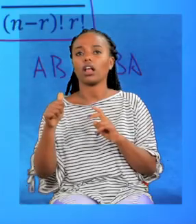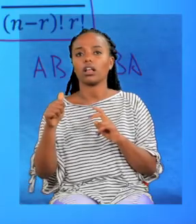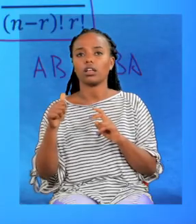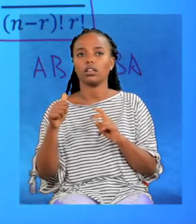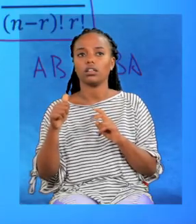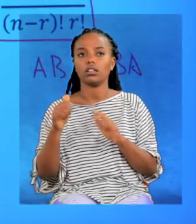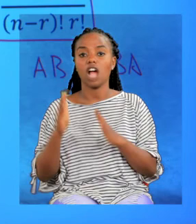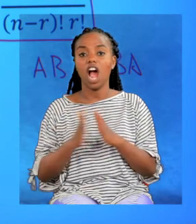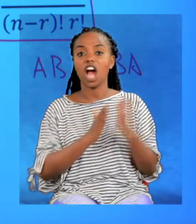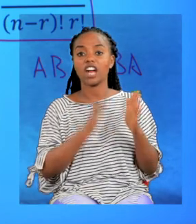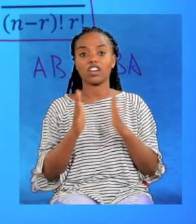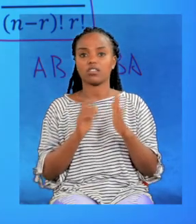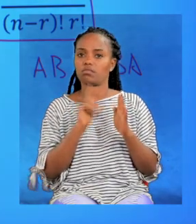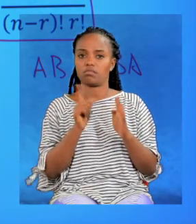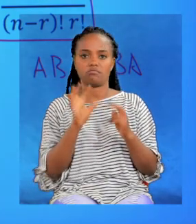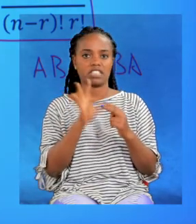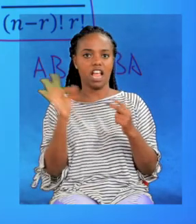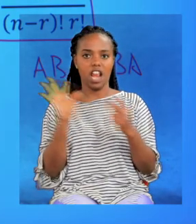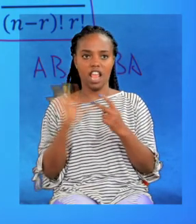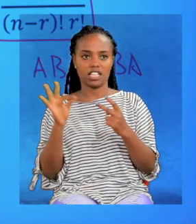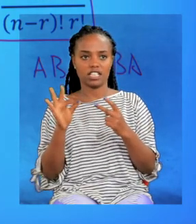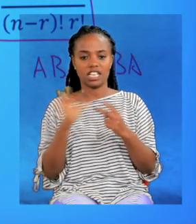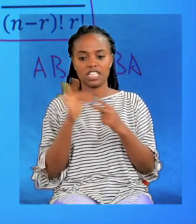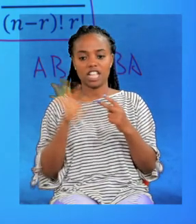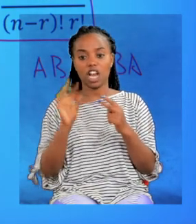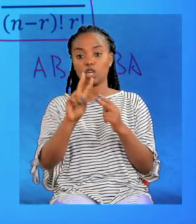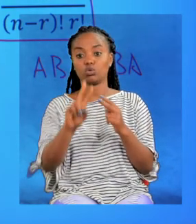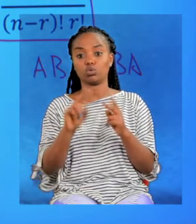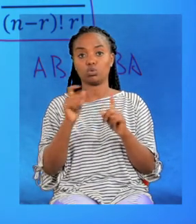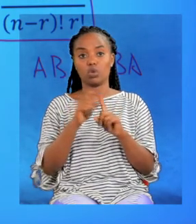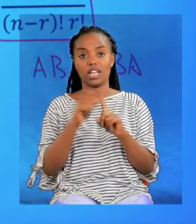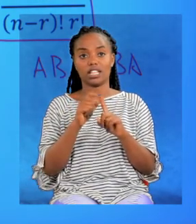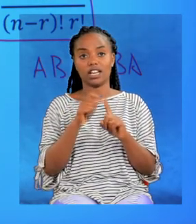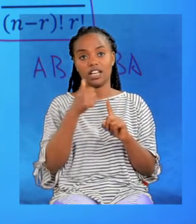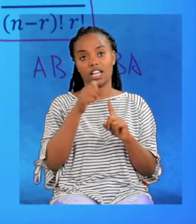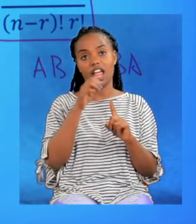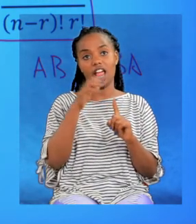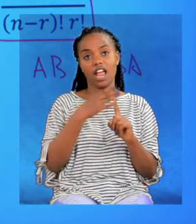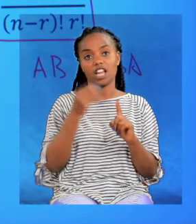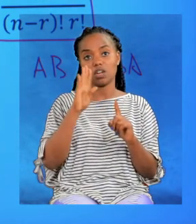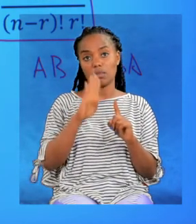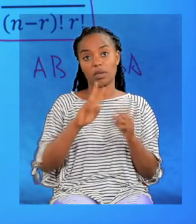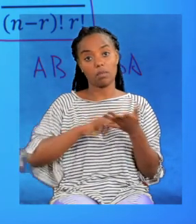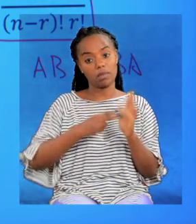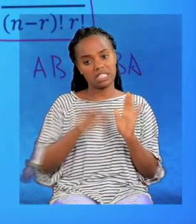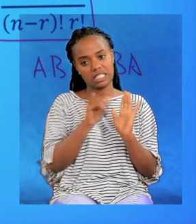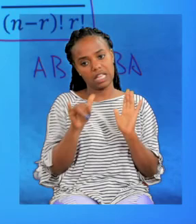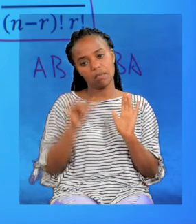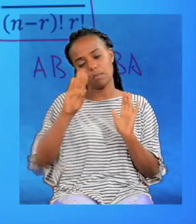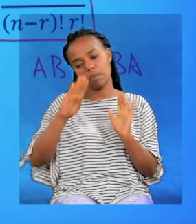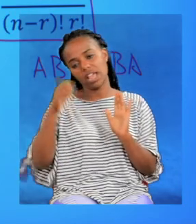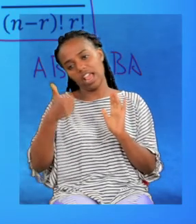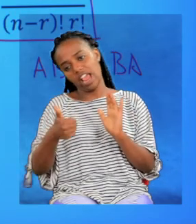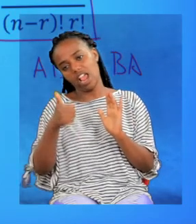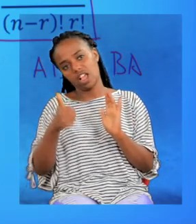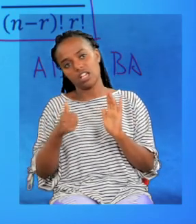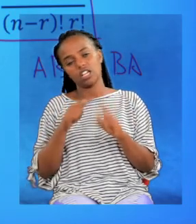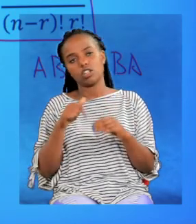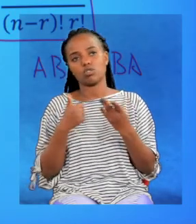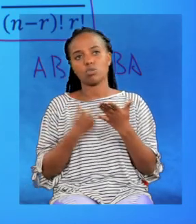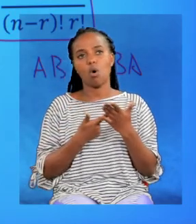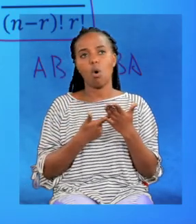not arrangement, selection. Select two letters. Selecting A and B means the same as selecting B and A.